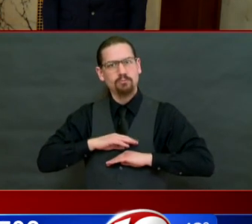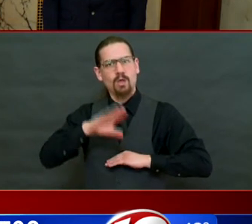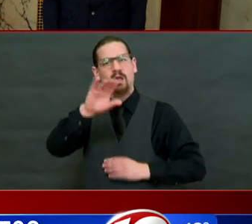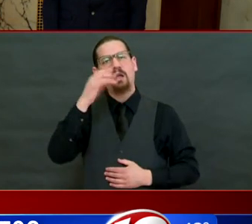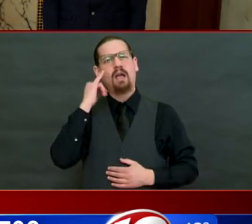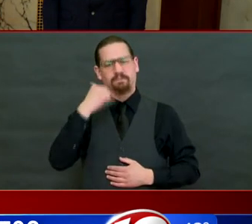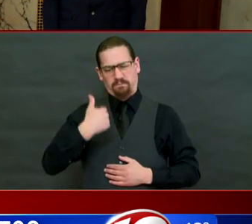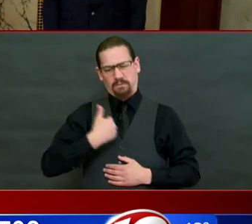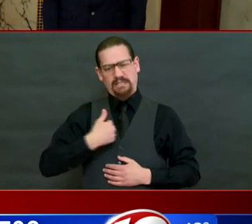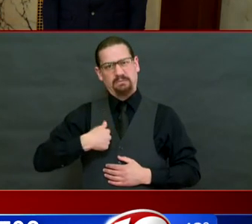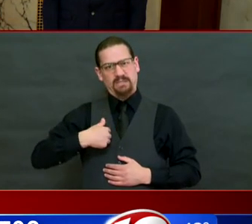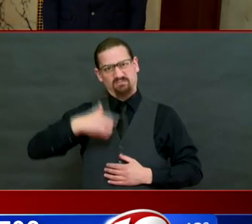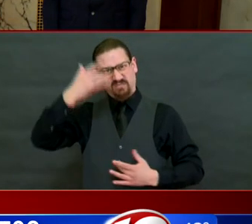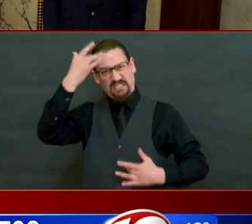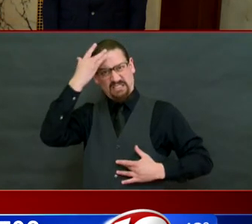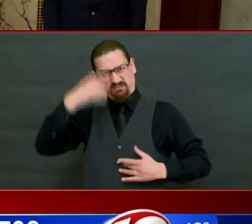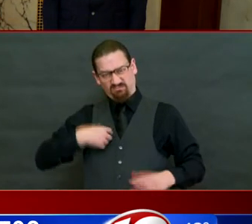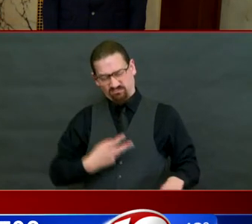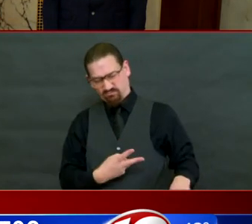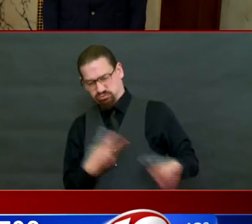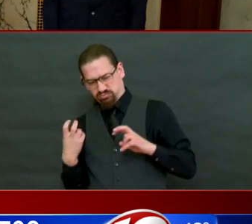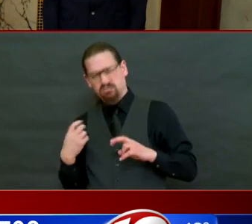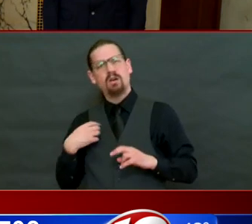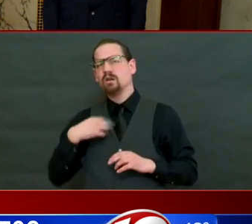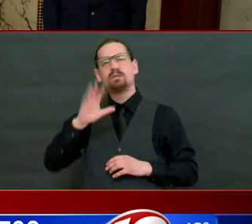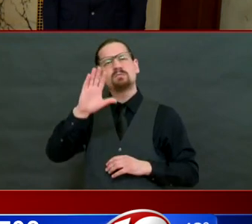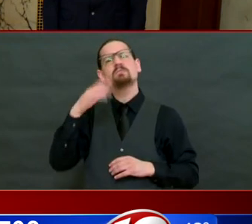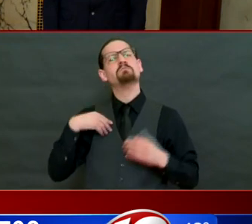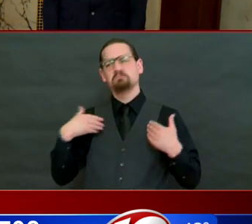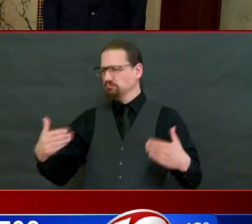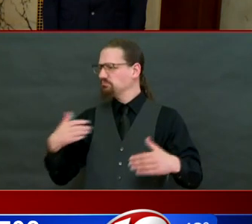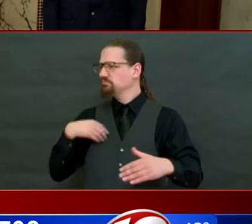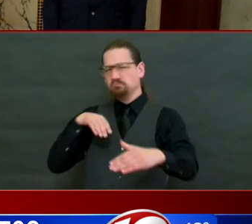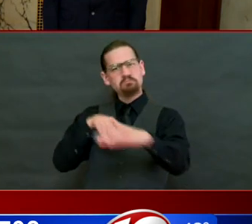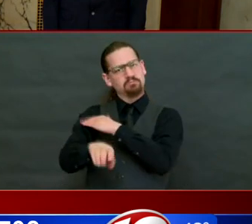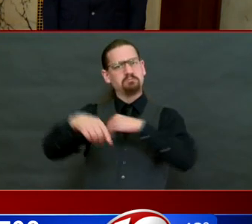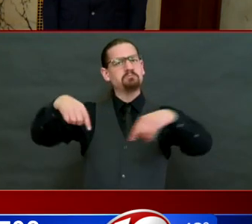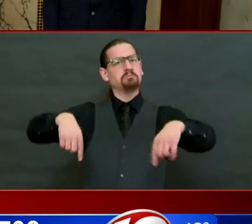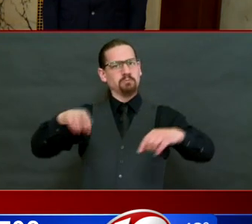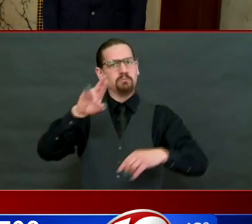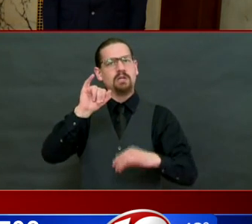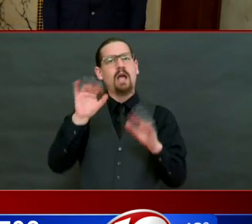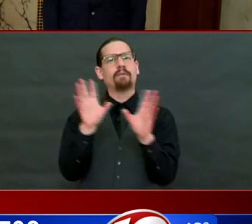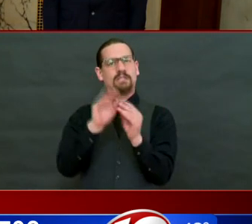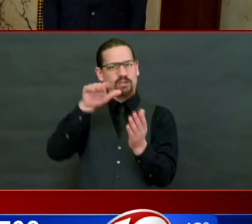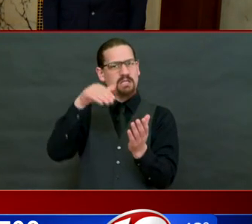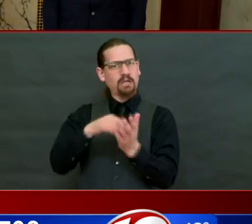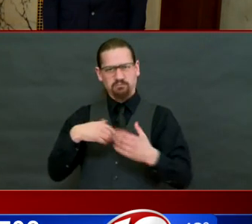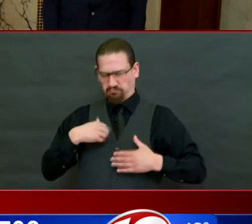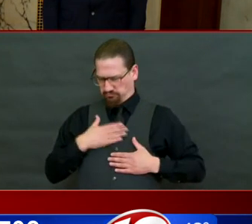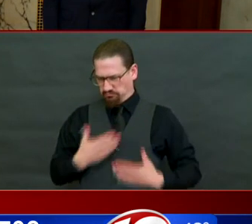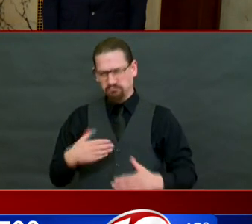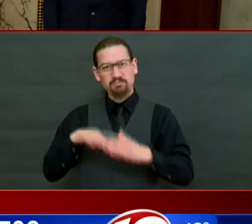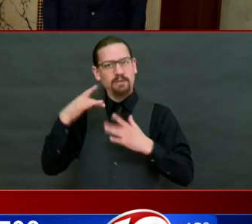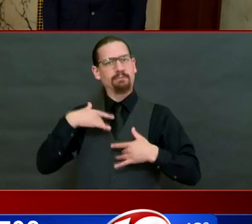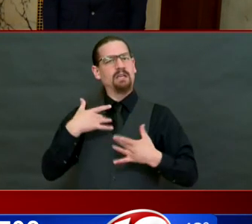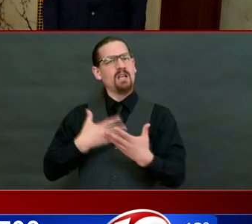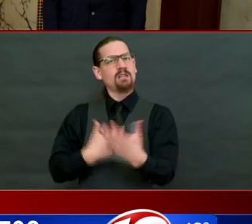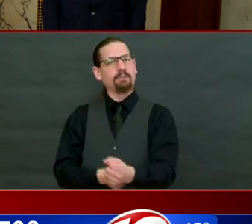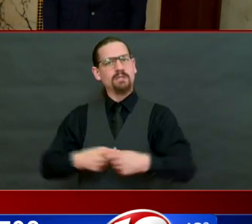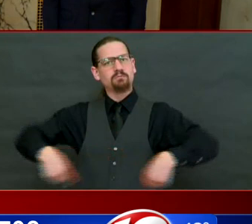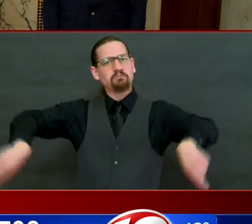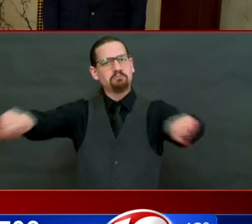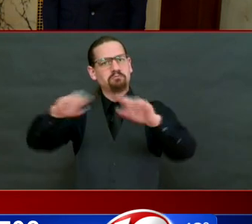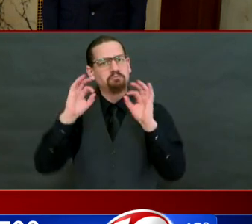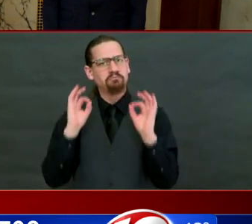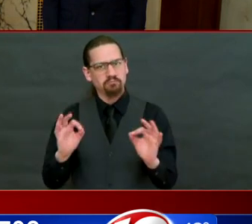meals to people in isolation, we're going to make sure we have enough adequate housing for homeless folks in isolation. We've been building, and all of